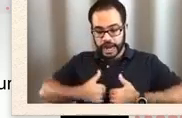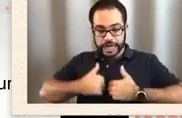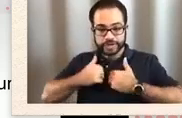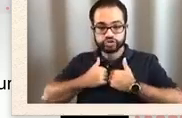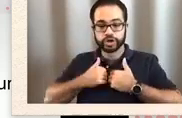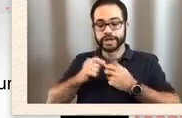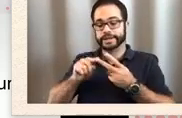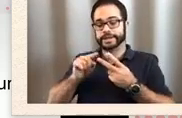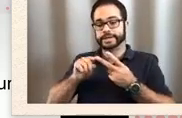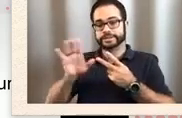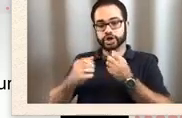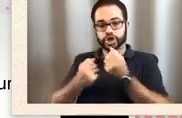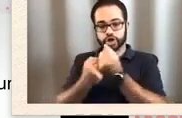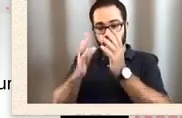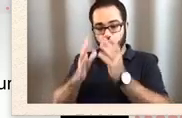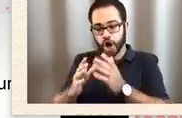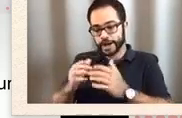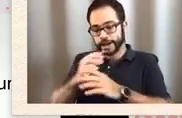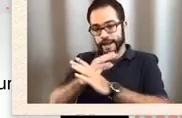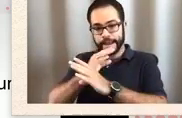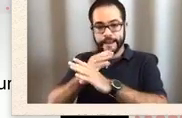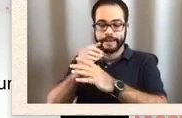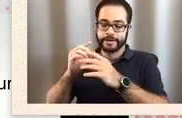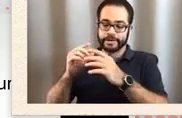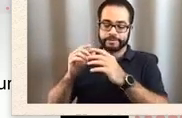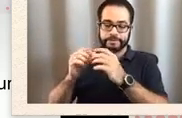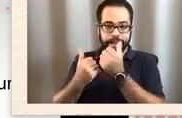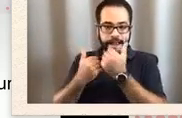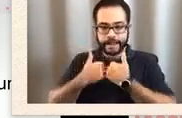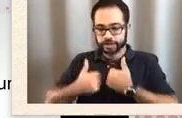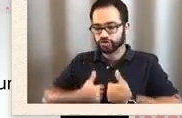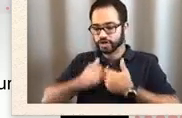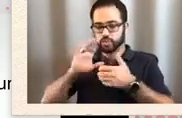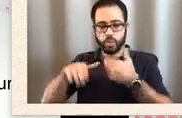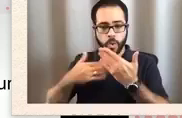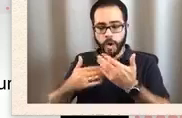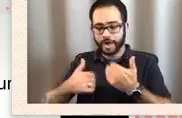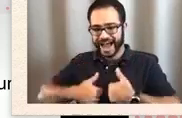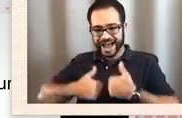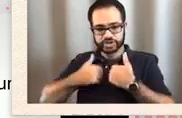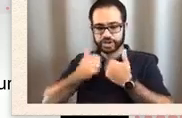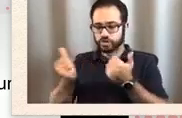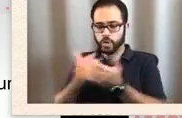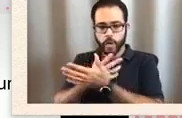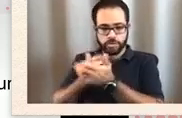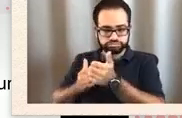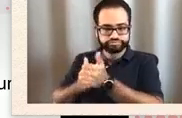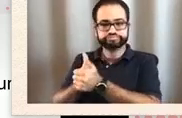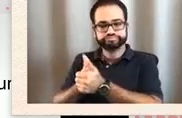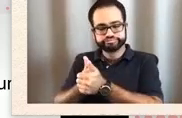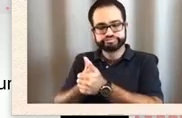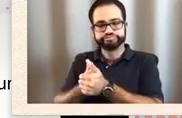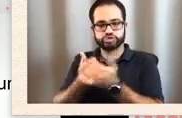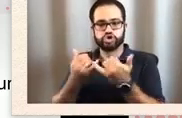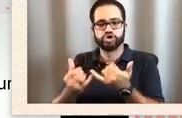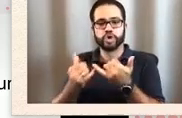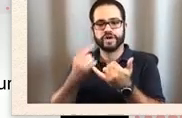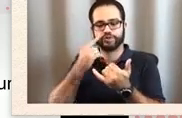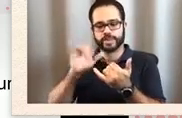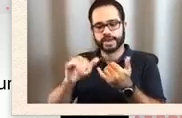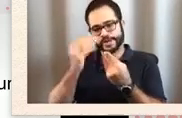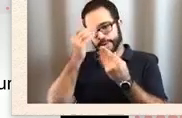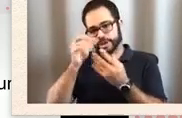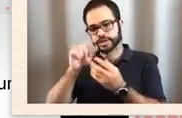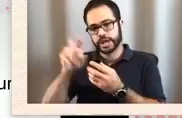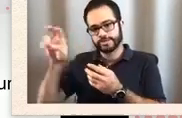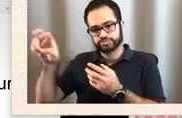guardian advocate address, and the parent's address all current and up to date so that that information can be pulled into the